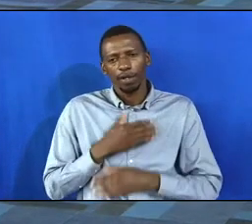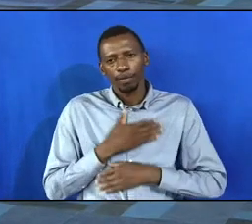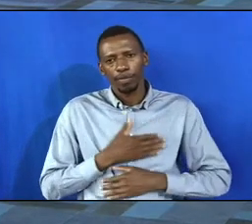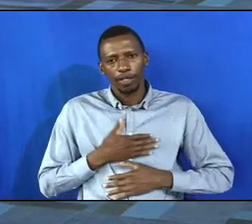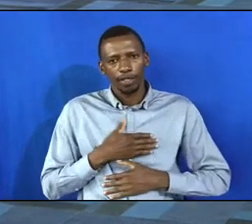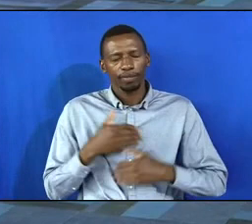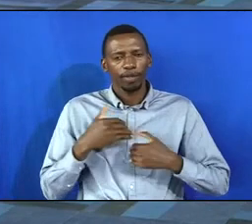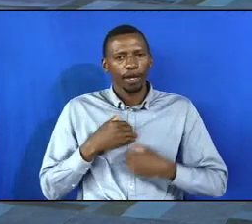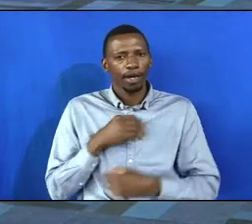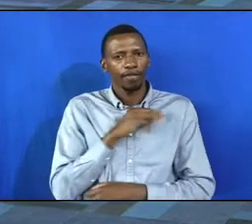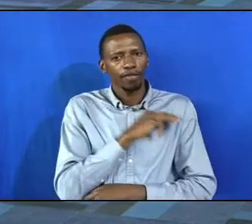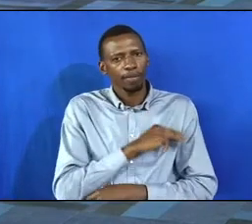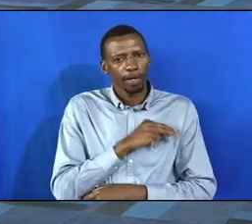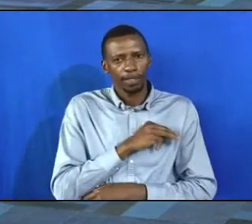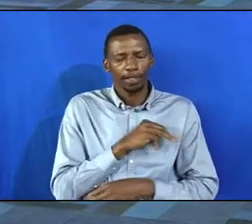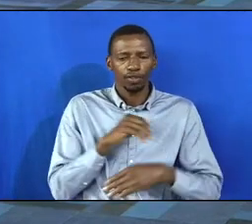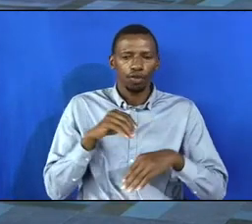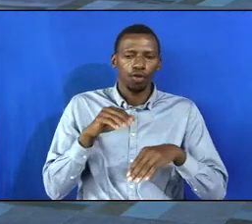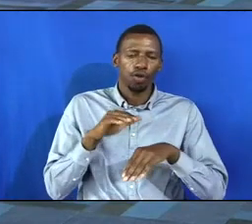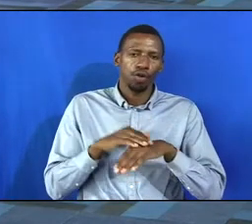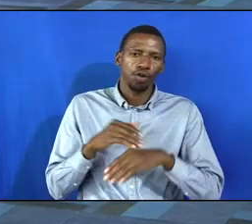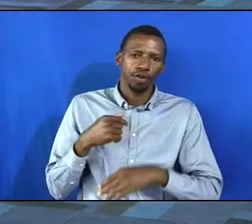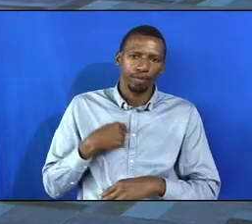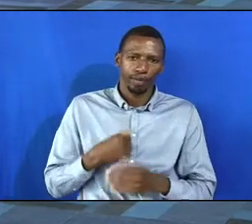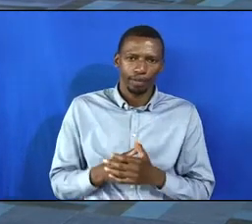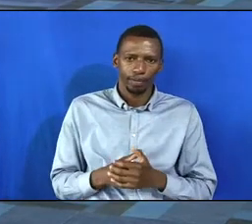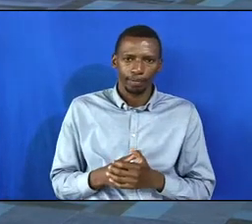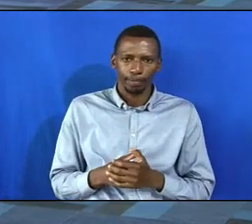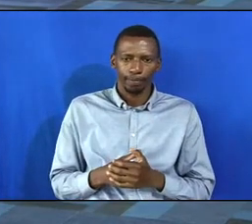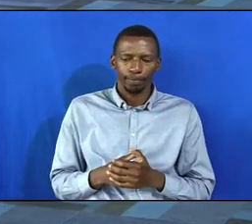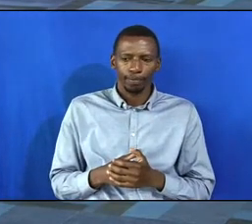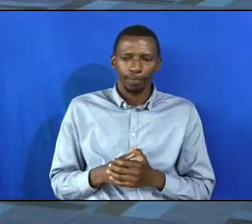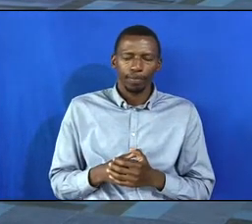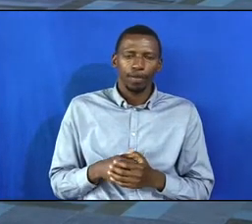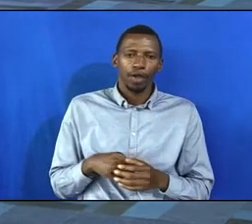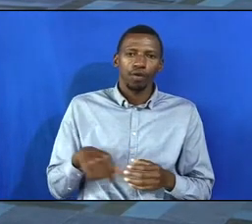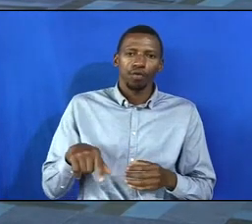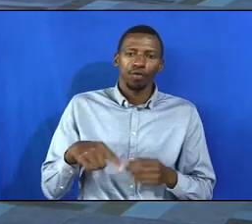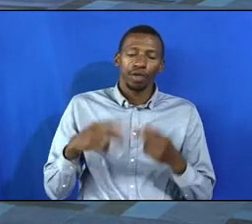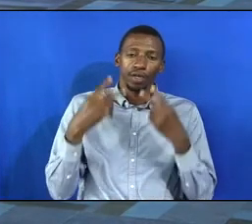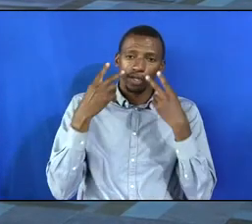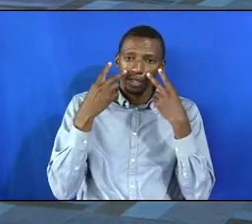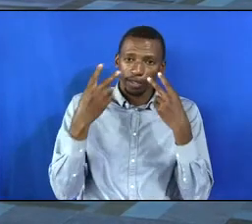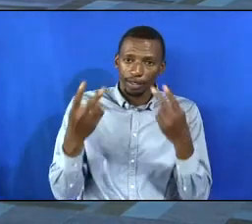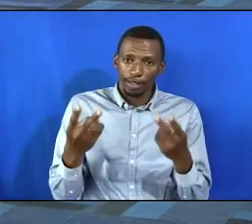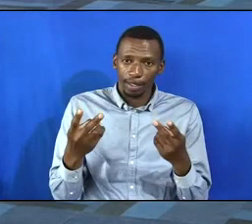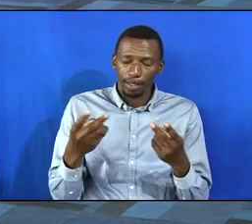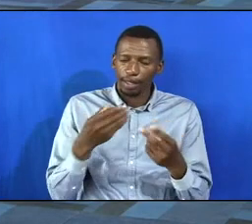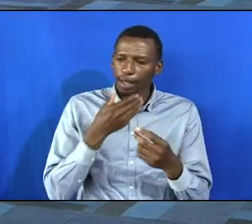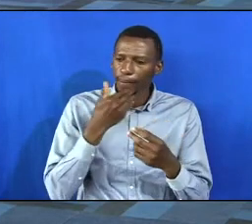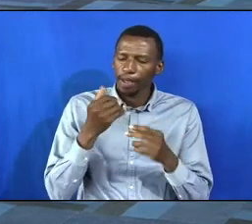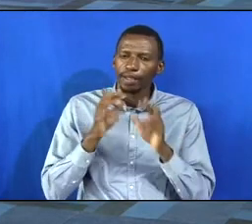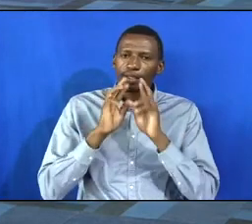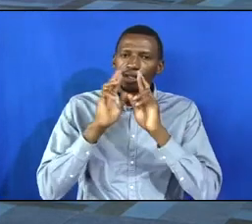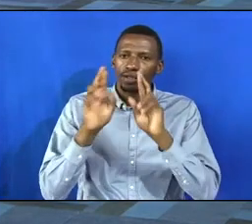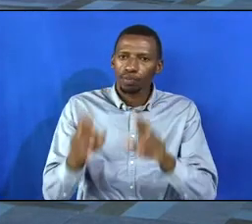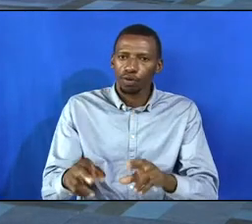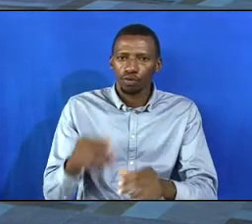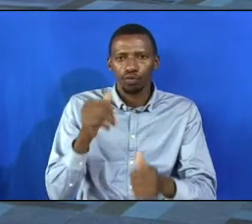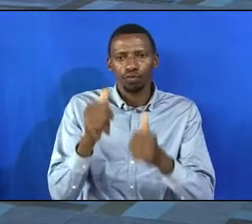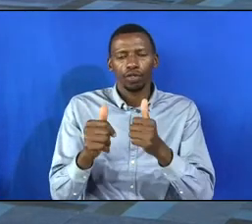In the response of this man here, we see the appropriate response that the world should make to